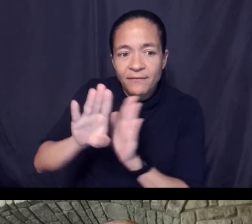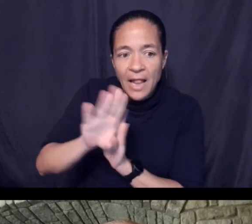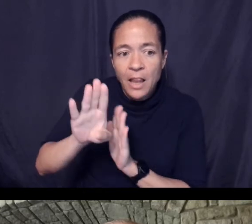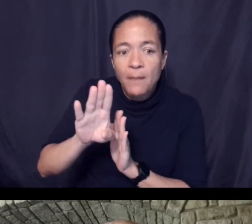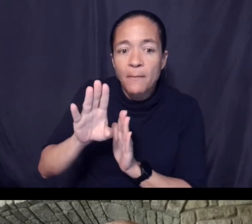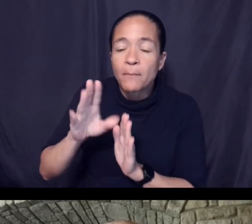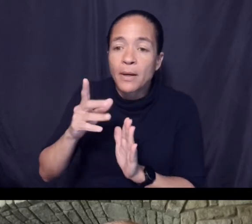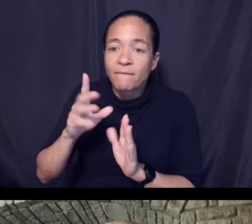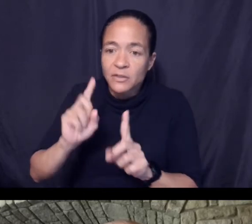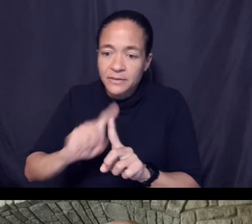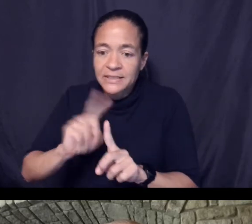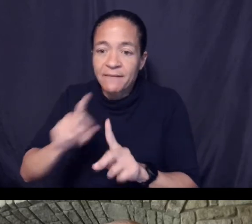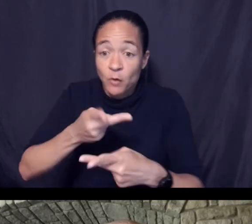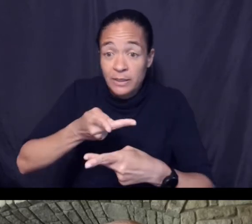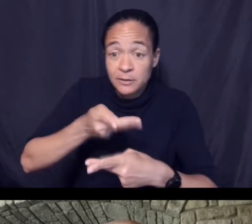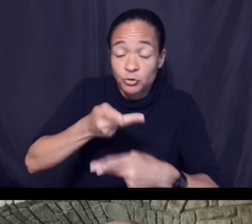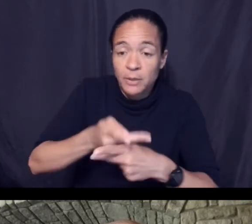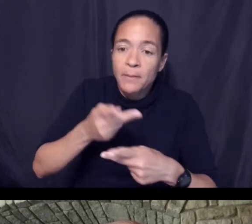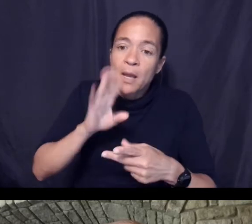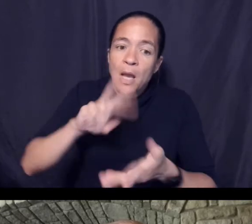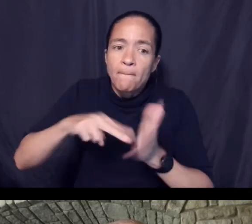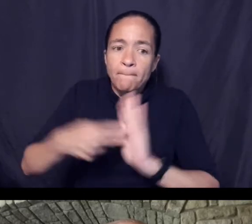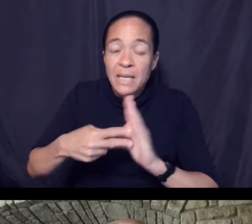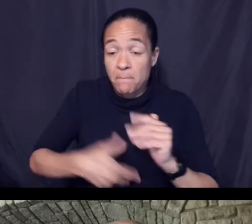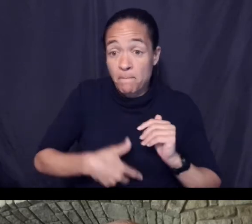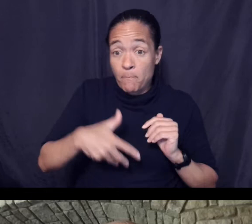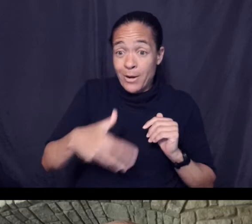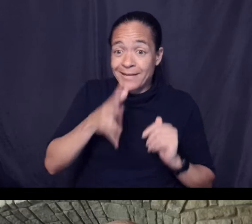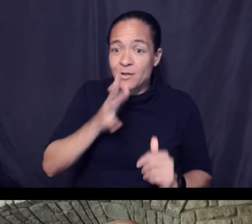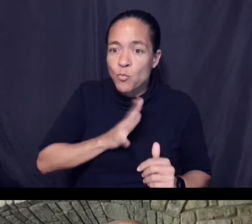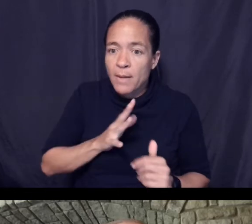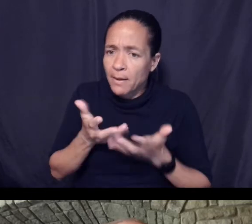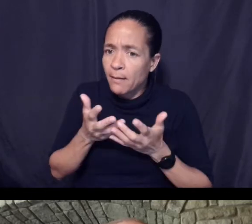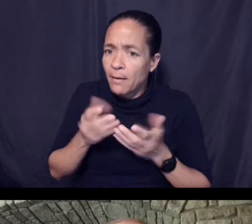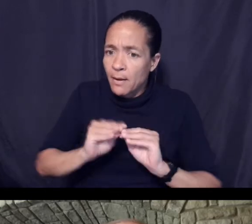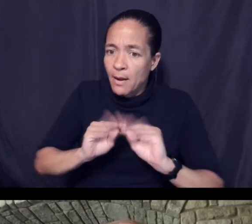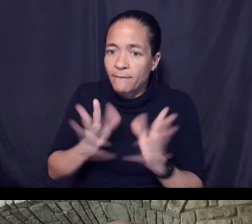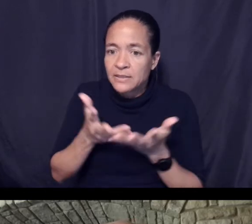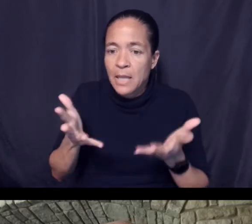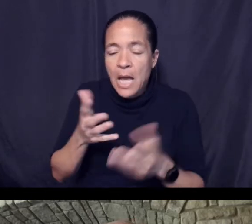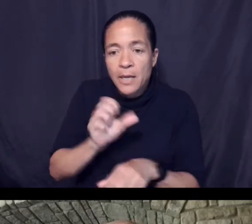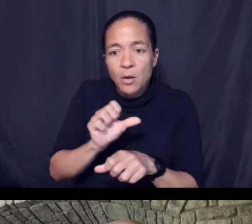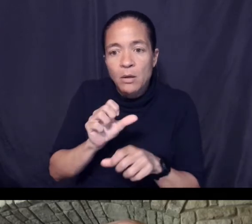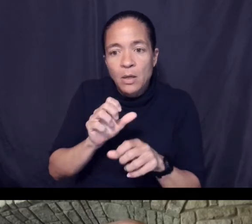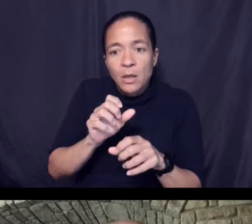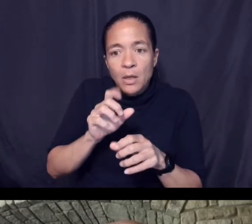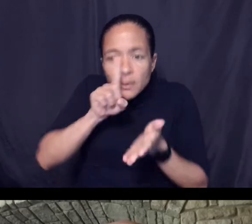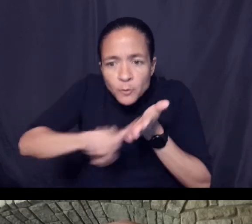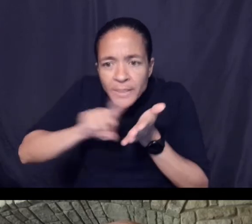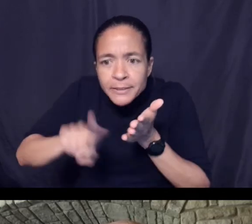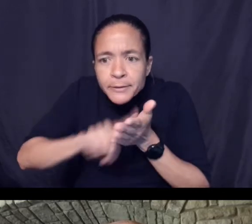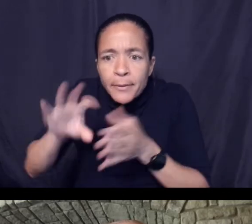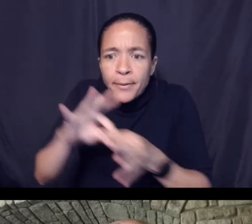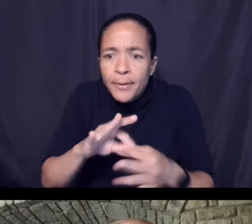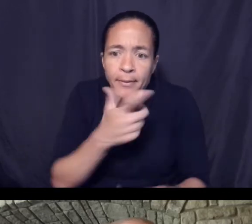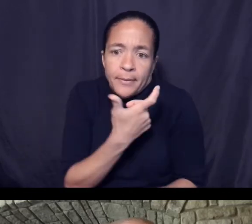several facets of CMV treatment. So in other words, pregnant women. Obviously, a lot of work is being done on vaccine. Maybe